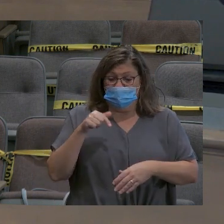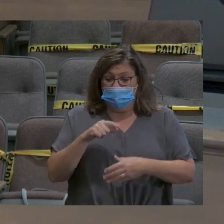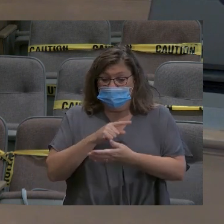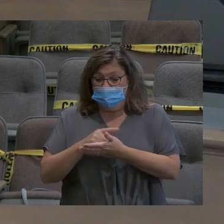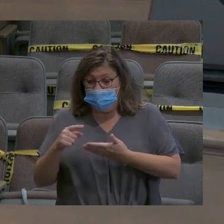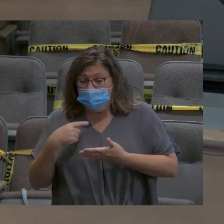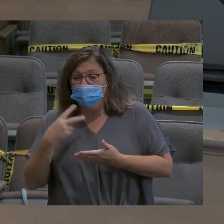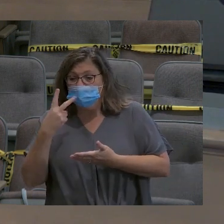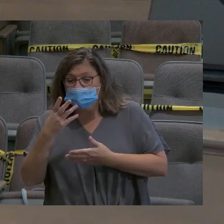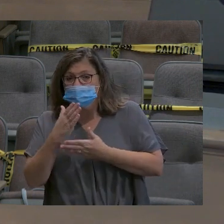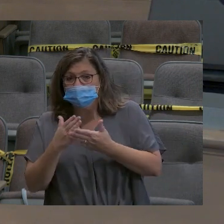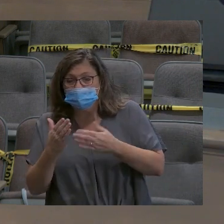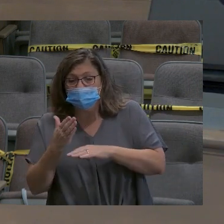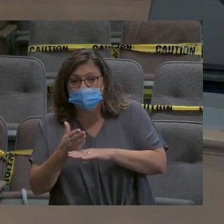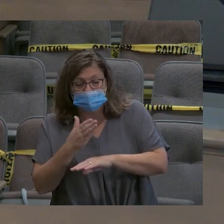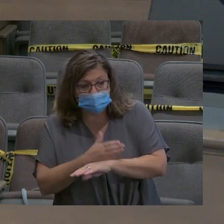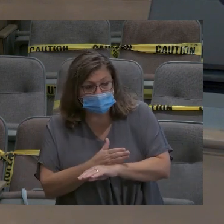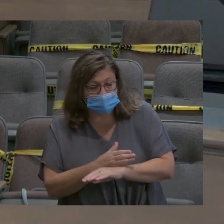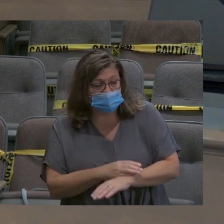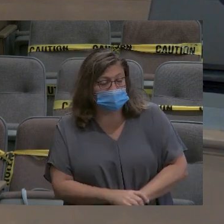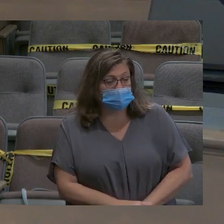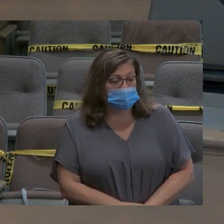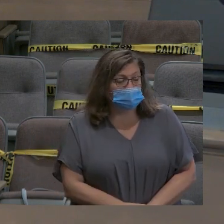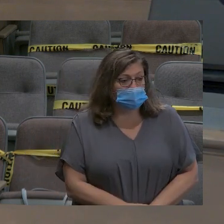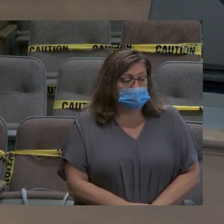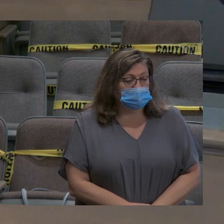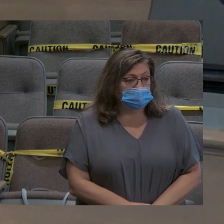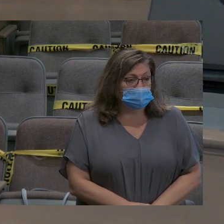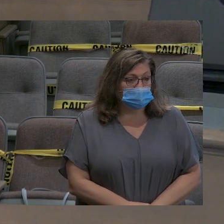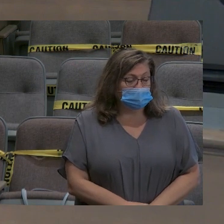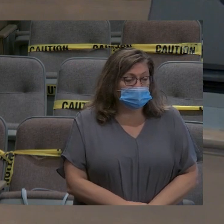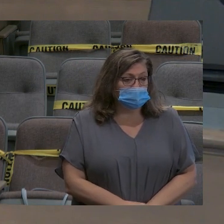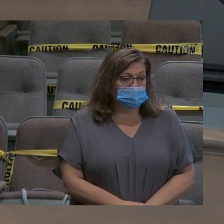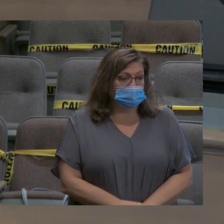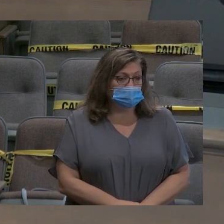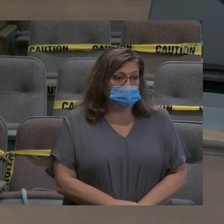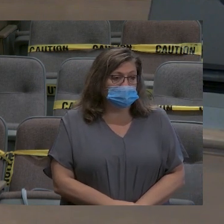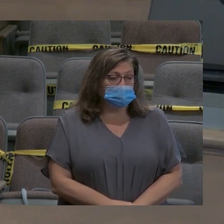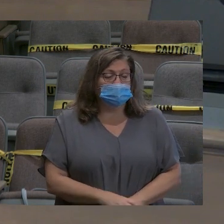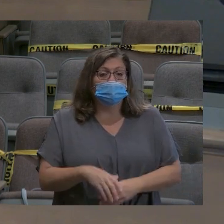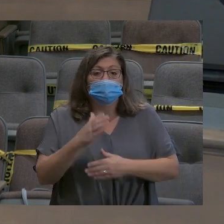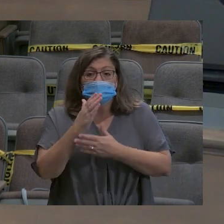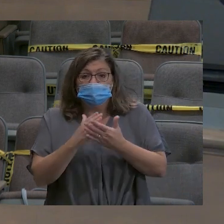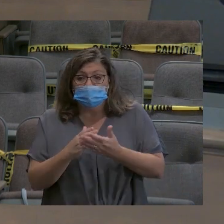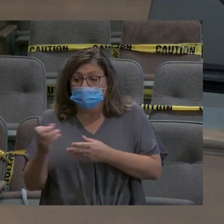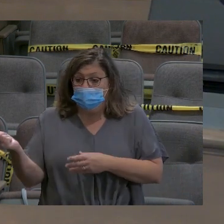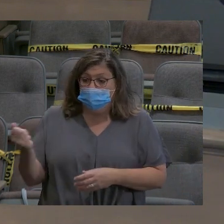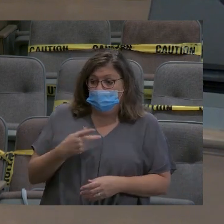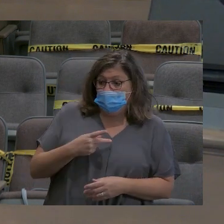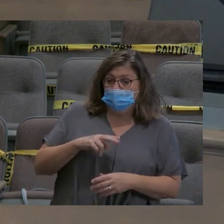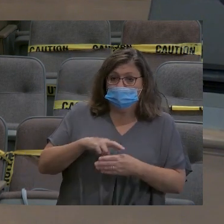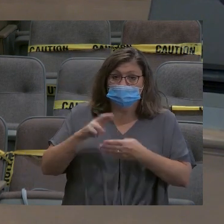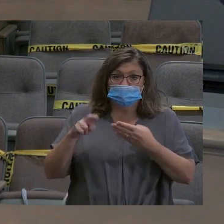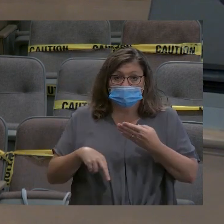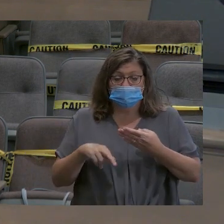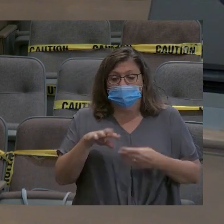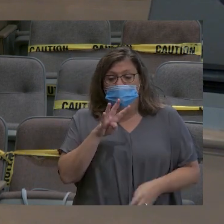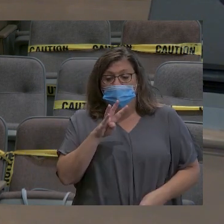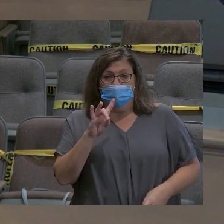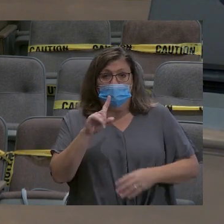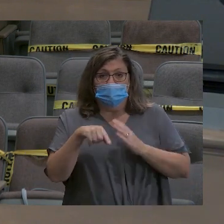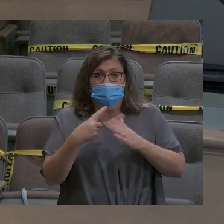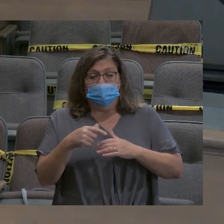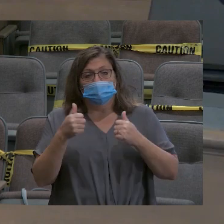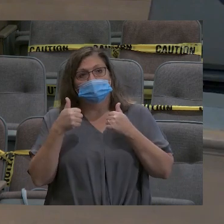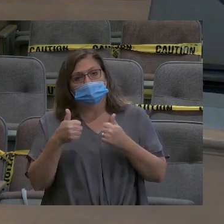seen the turnaround time in some places as quickly as 48 hours. So we're very optimistic about that.